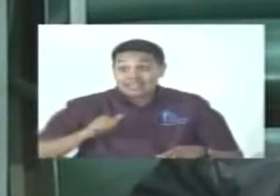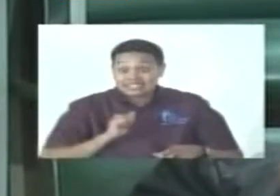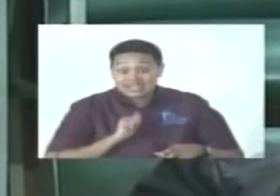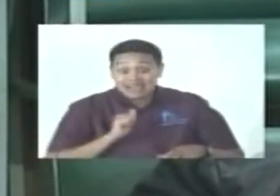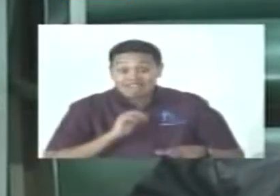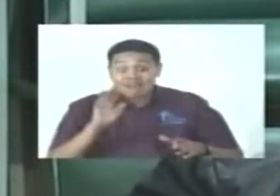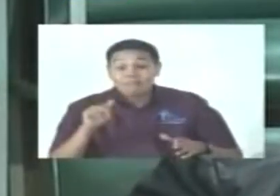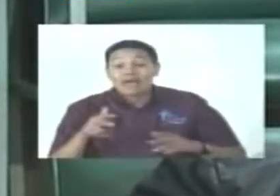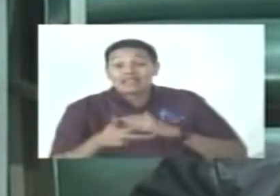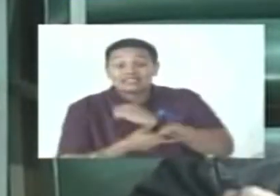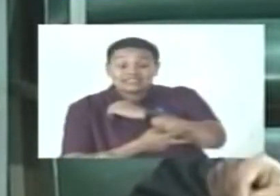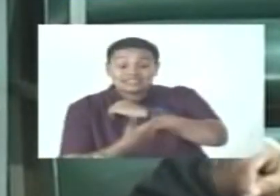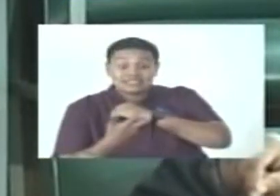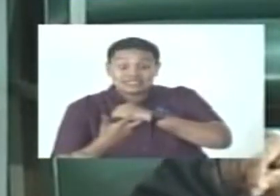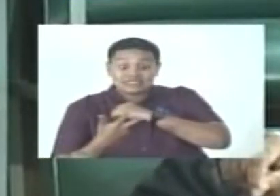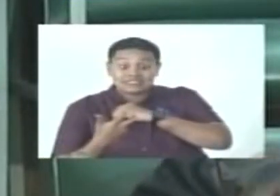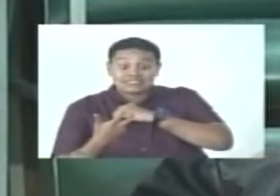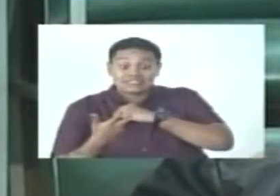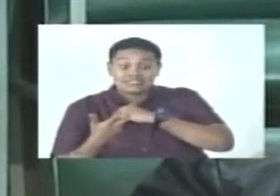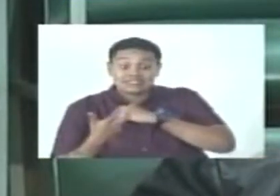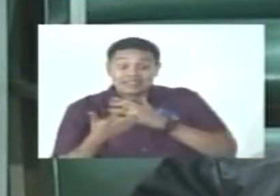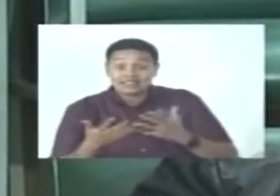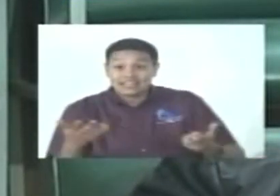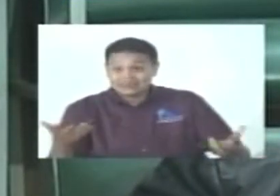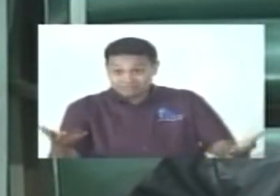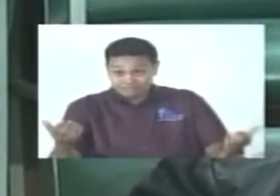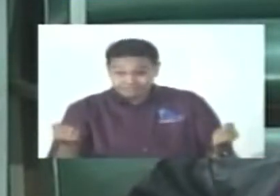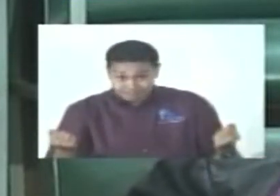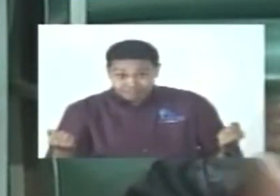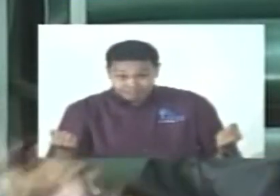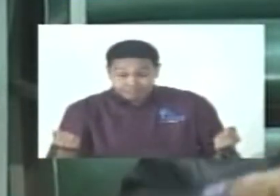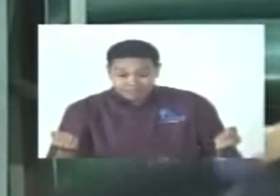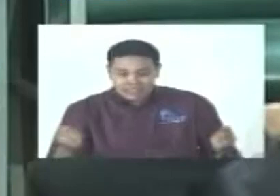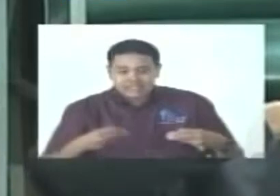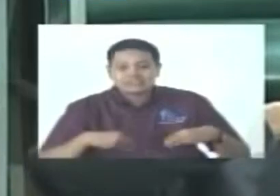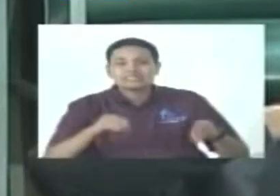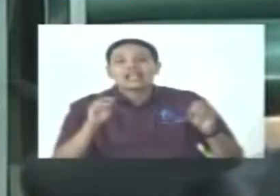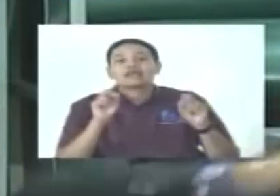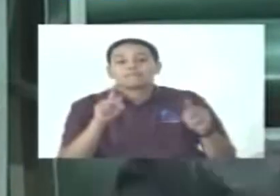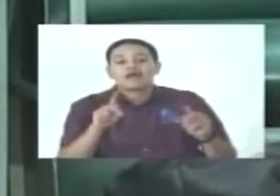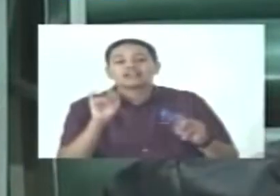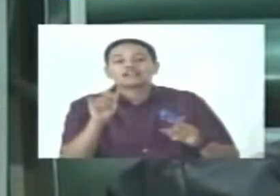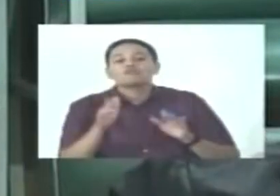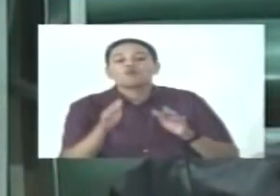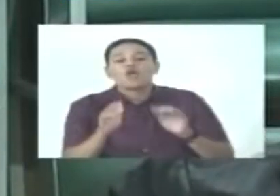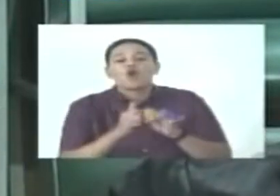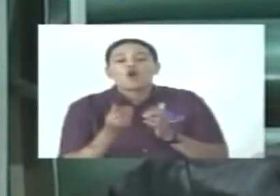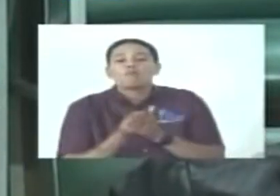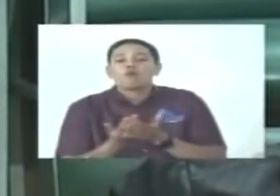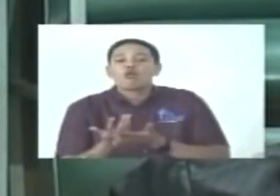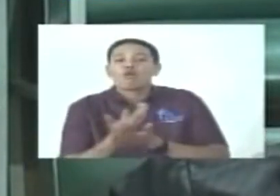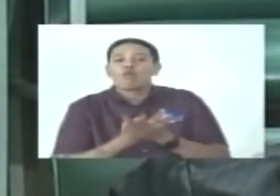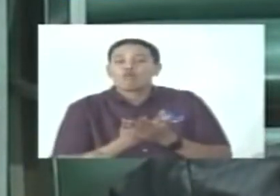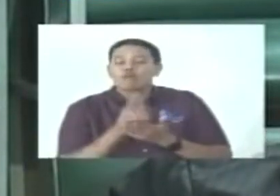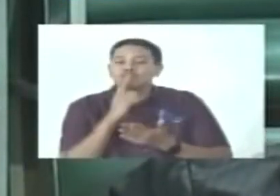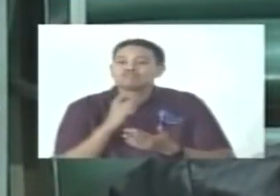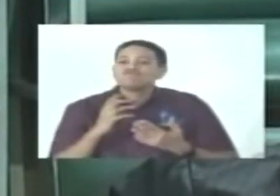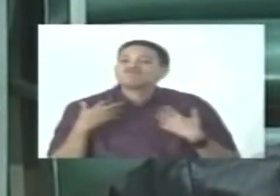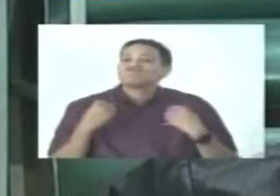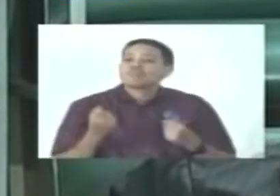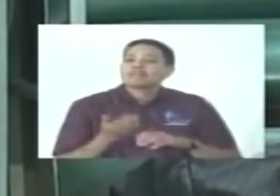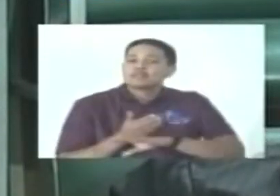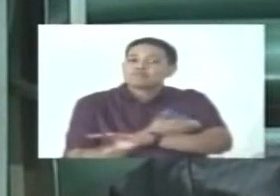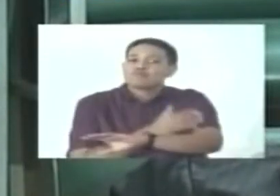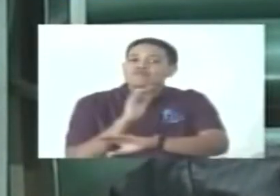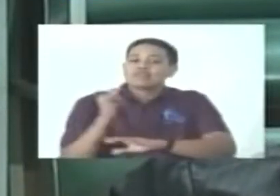by stealing things and then selling it. That was a way of which they would strengthen their organization.